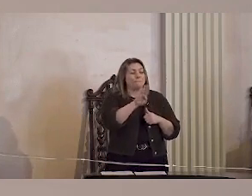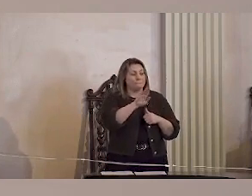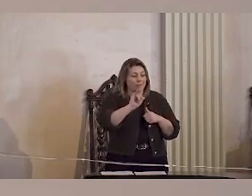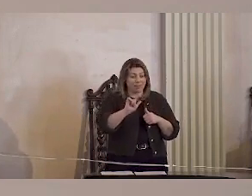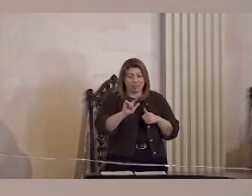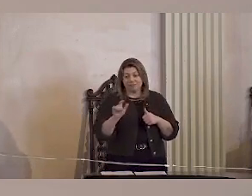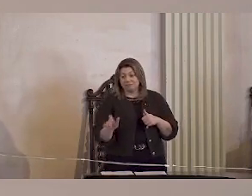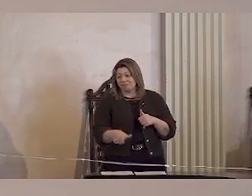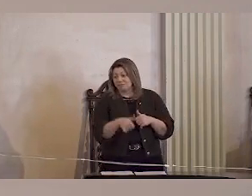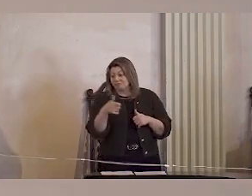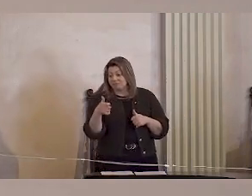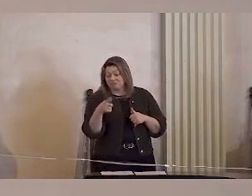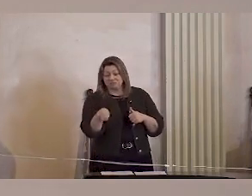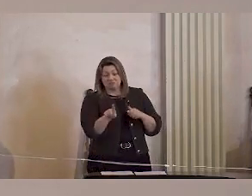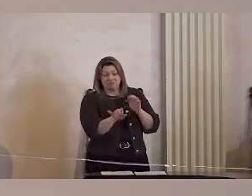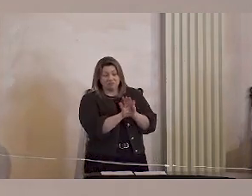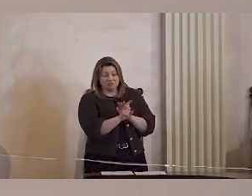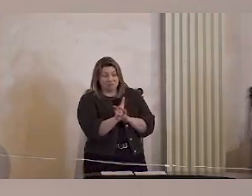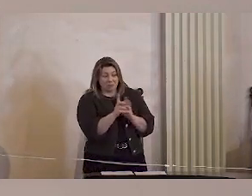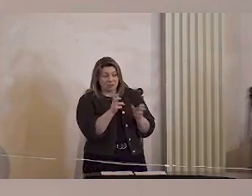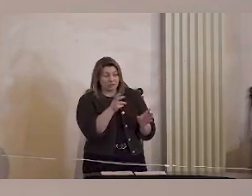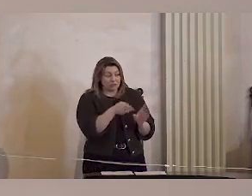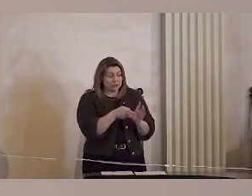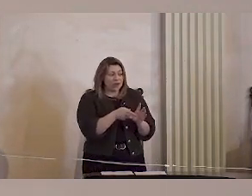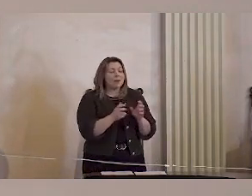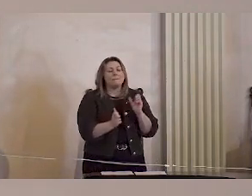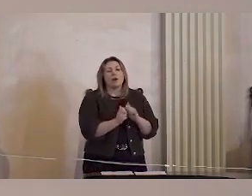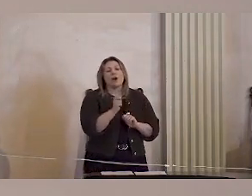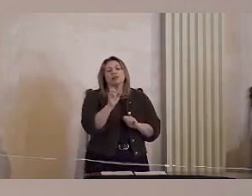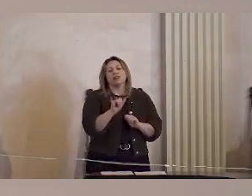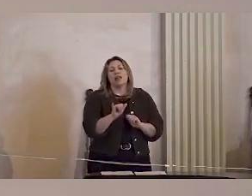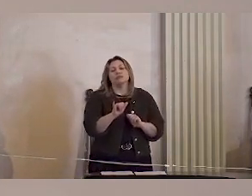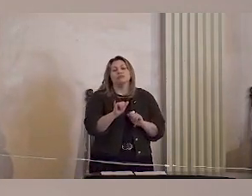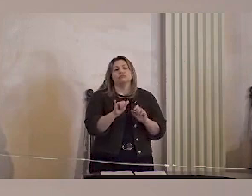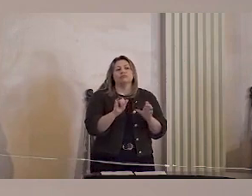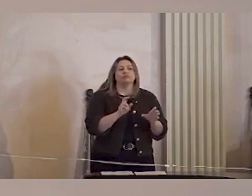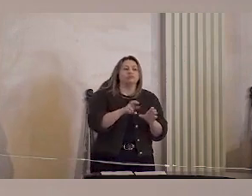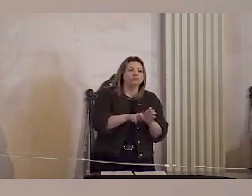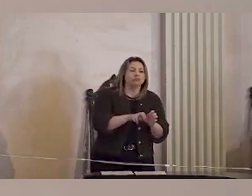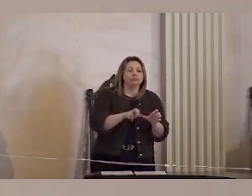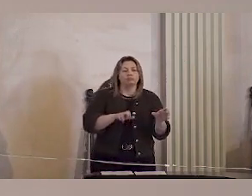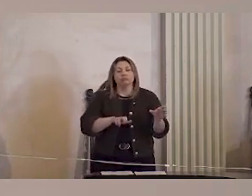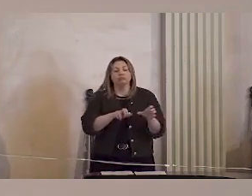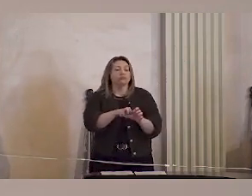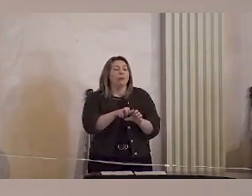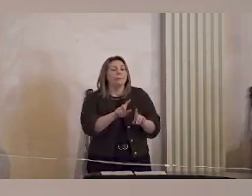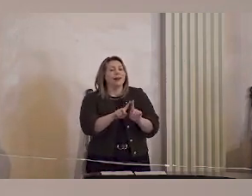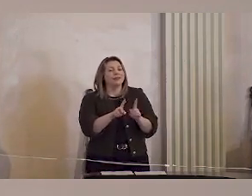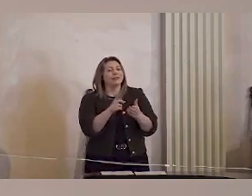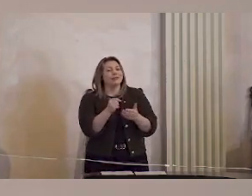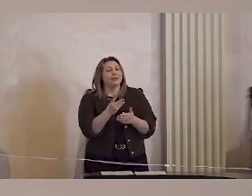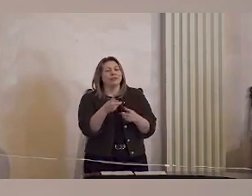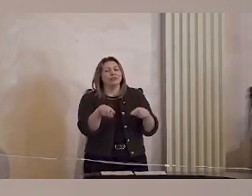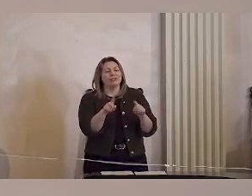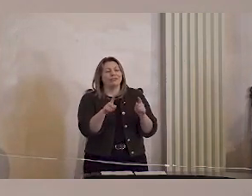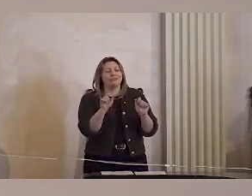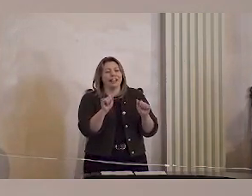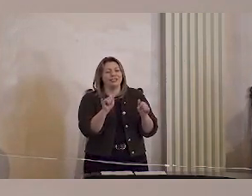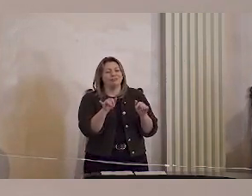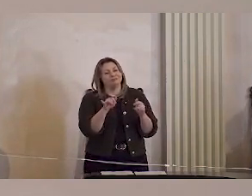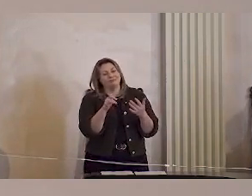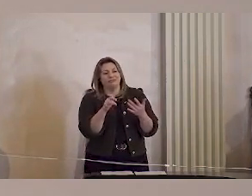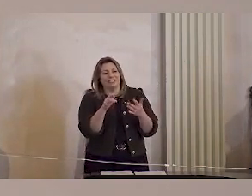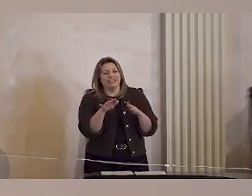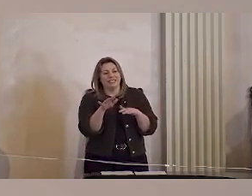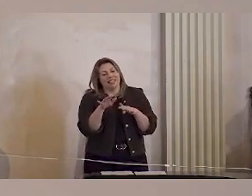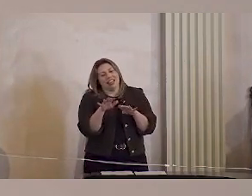others, pick where you want to go. Most of them are drop-in and out. There's just a few that you are free to leave. Choose Your Own Adventure is